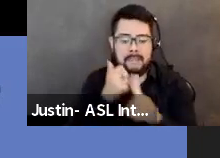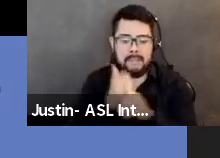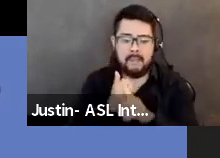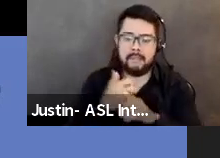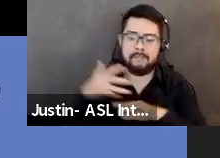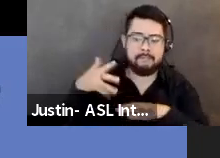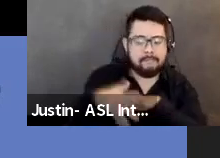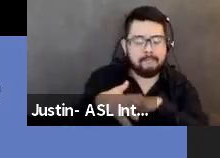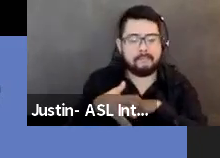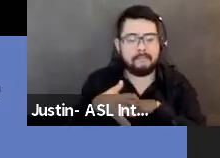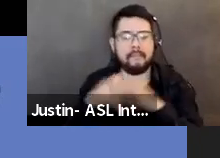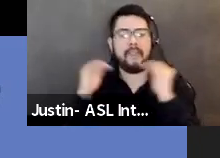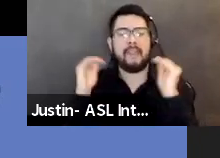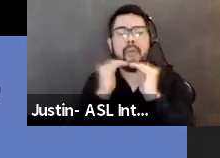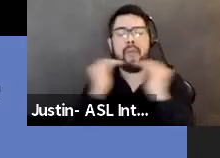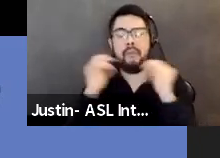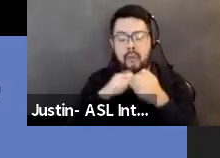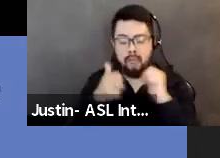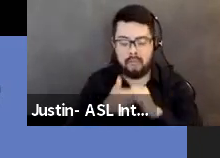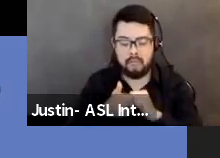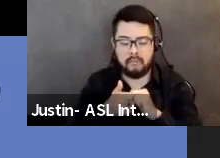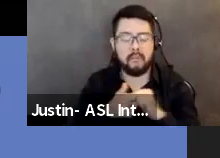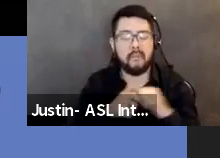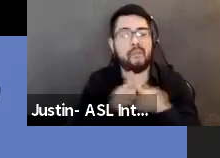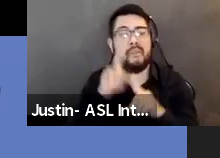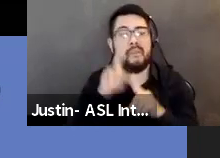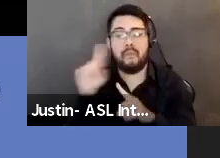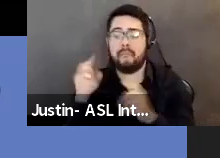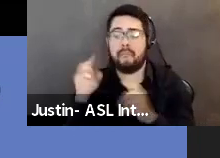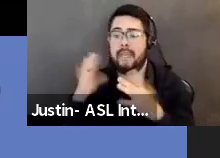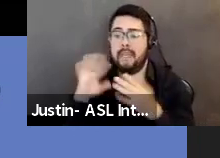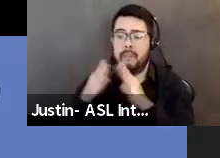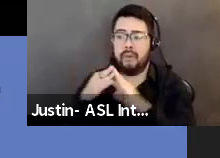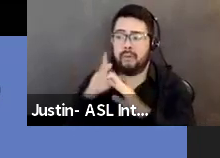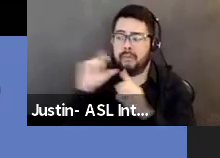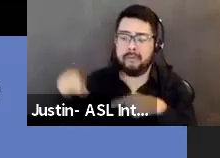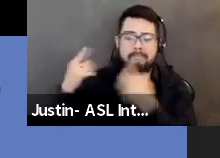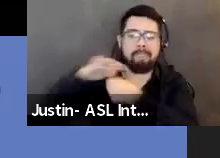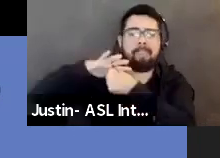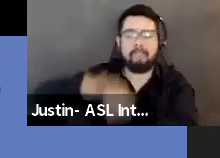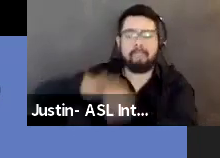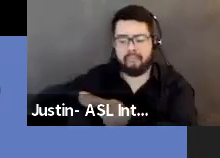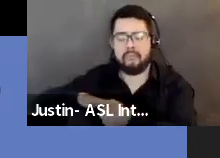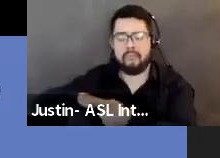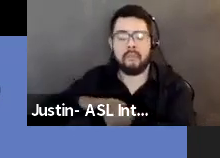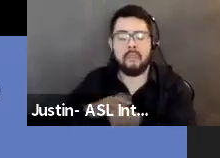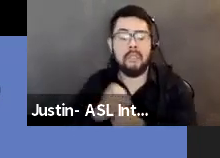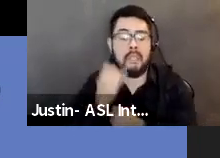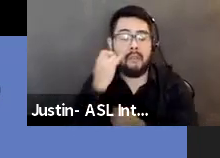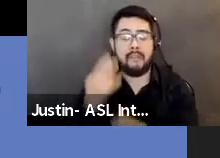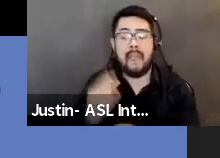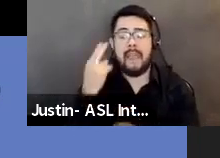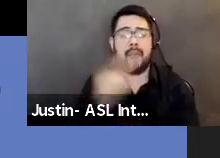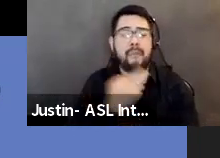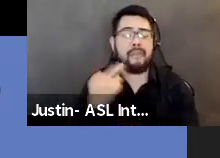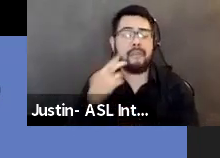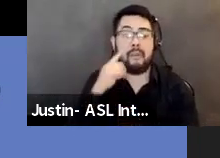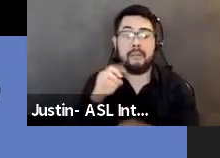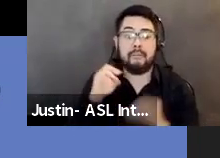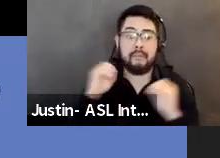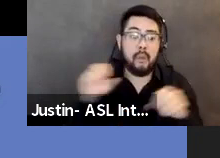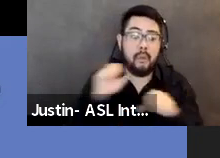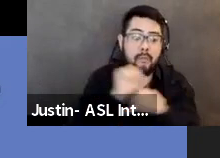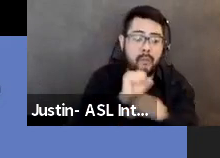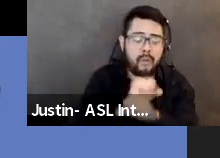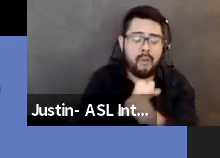equity issue especially for our communities that have a long time been disinvested from where there's high rates of unemployment and violence